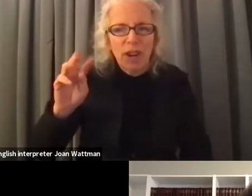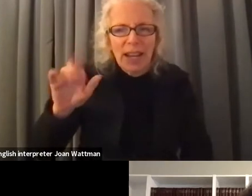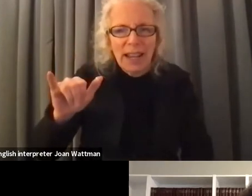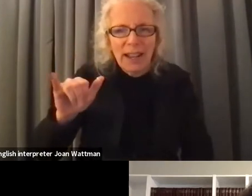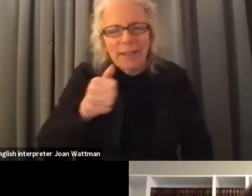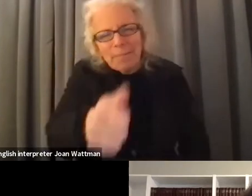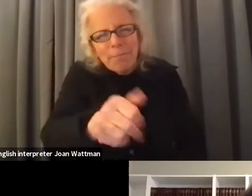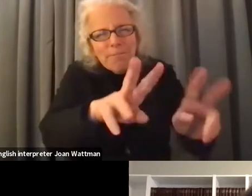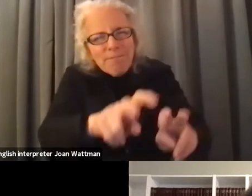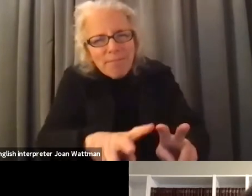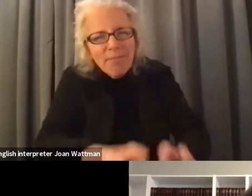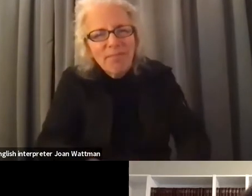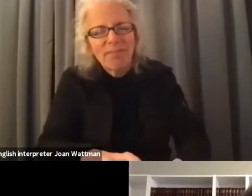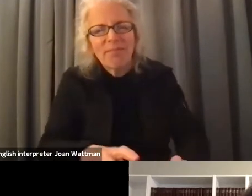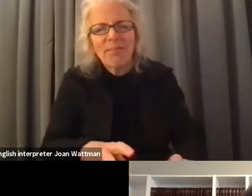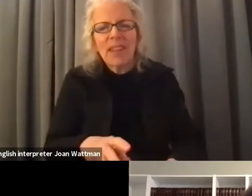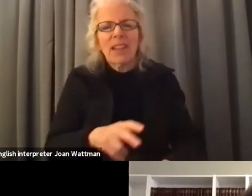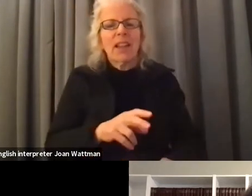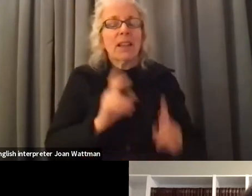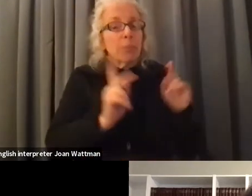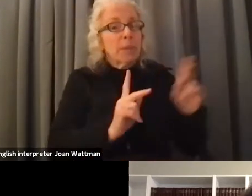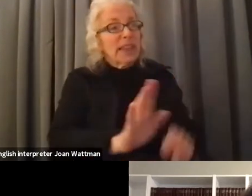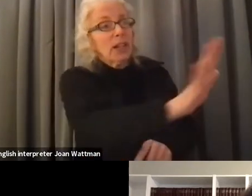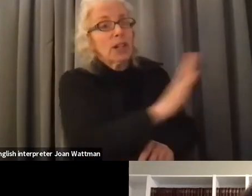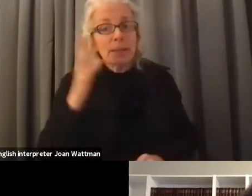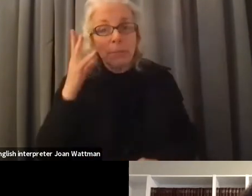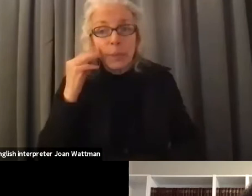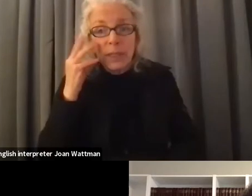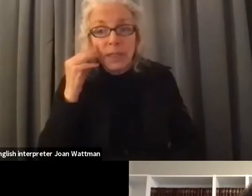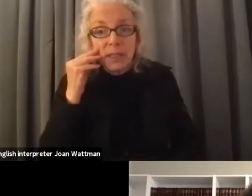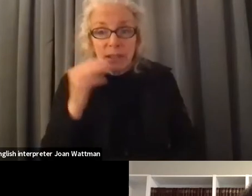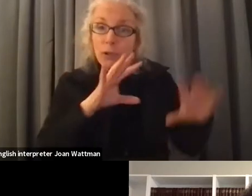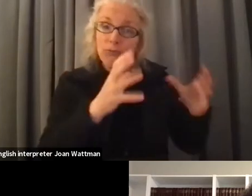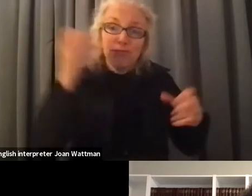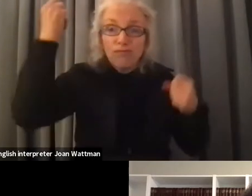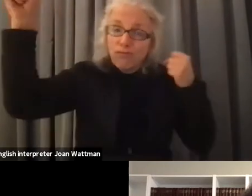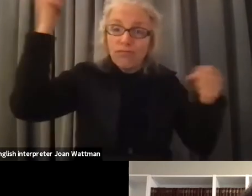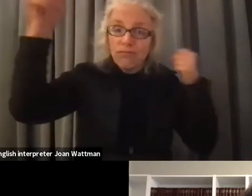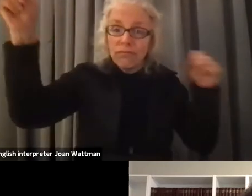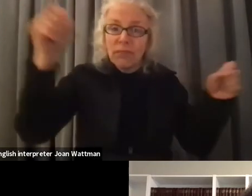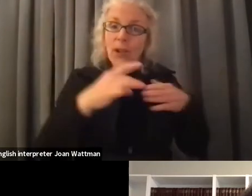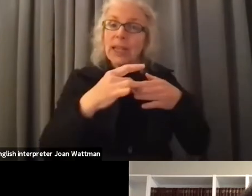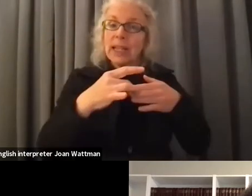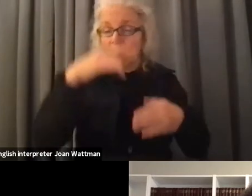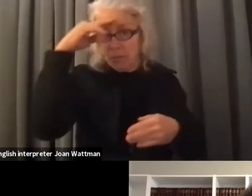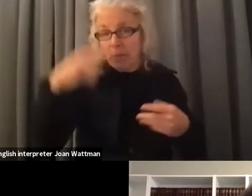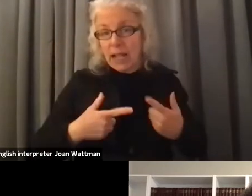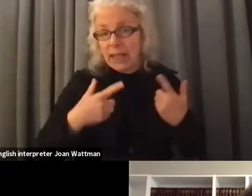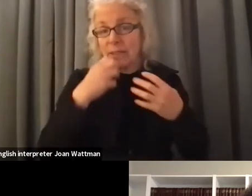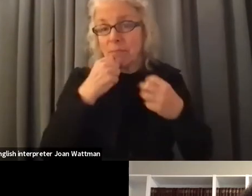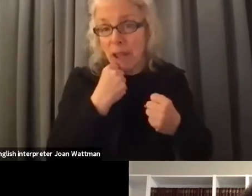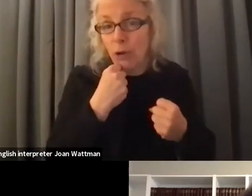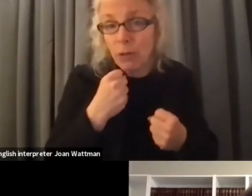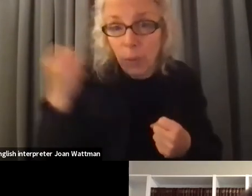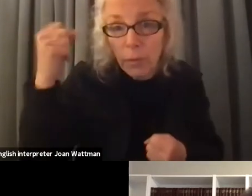analytical lens to the lived experiences of the dynamic group of activists who are leading the Black Lives Matter movement